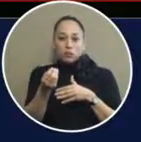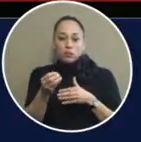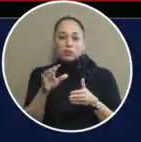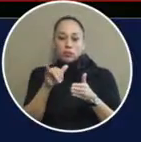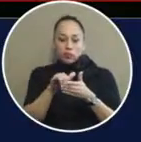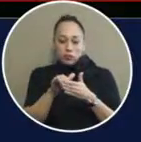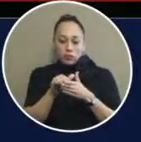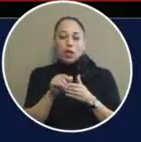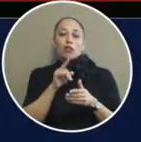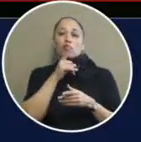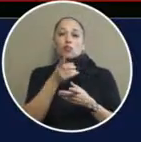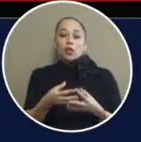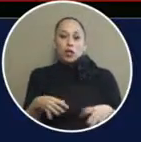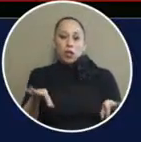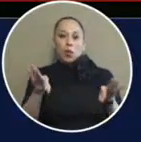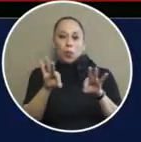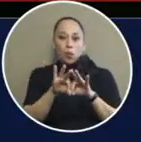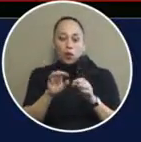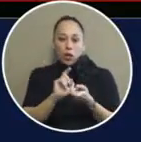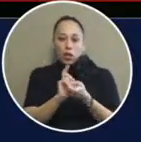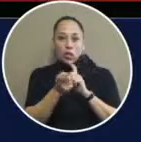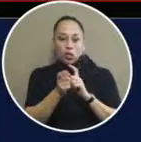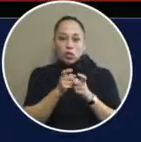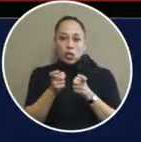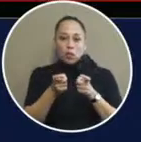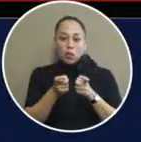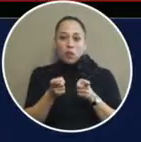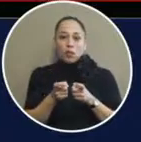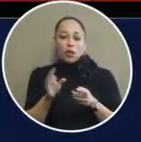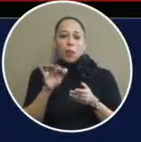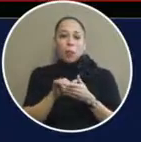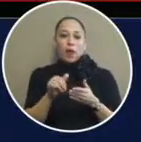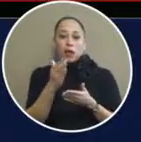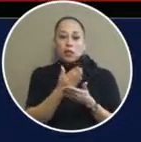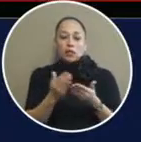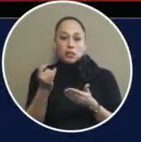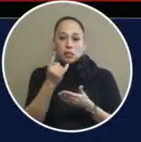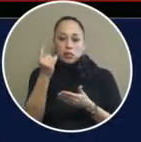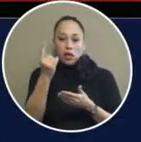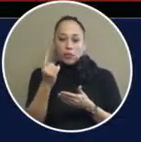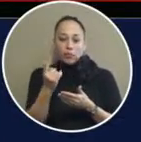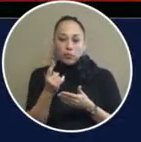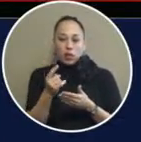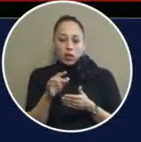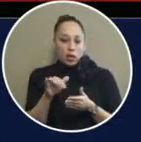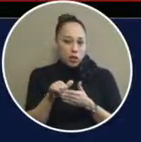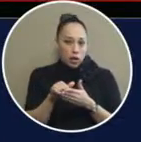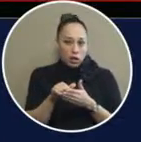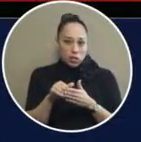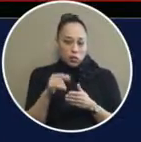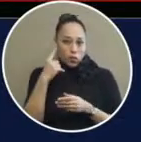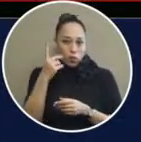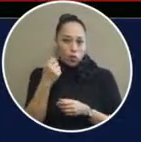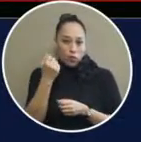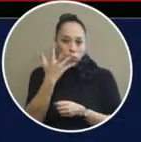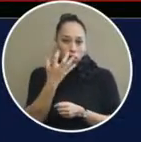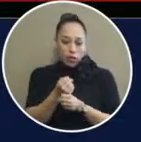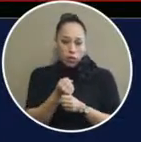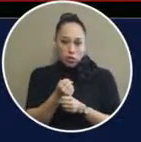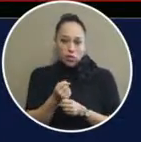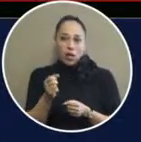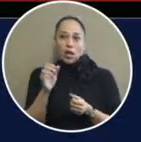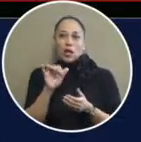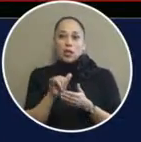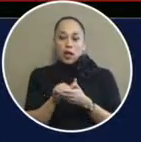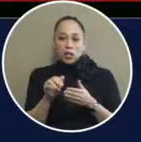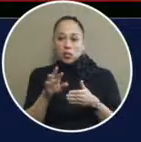multidisciplinary teams are very important in terms of change management. This is something that the city of El Paso has been doing for over 5 years. We did that